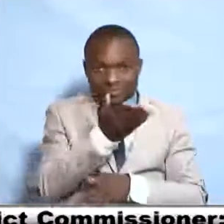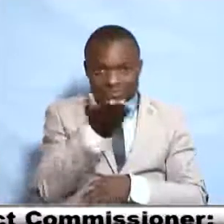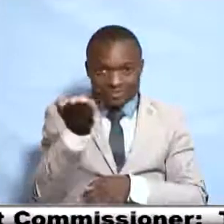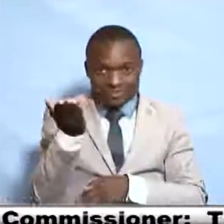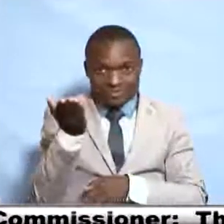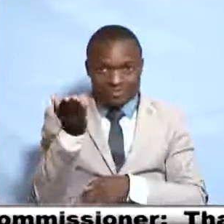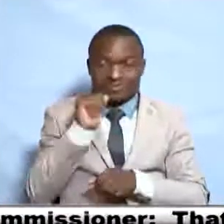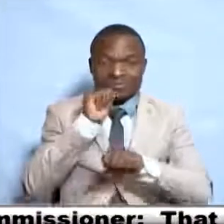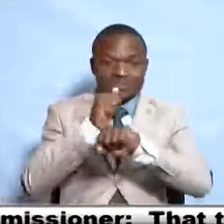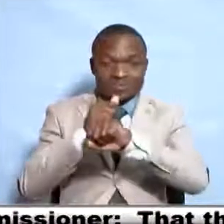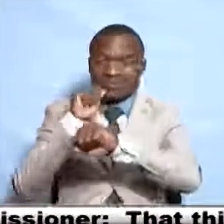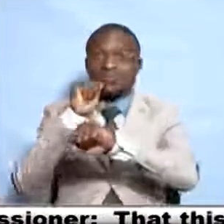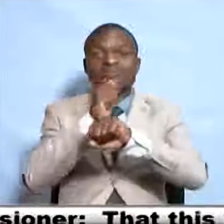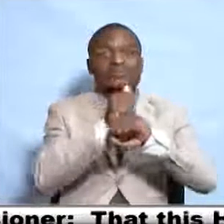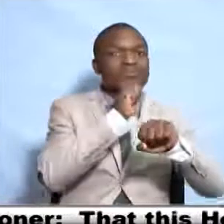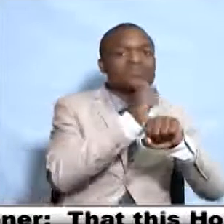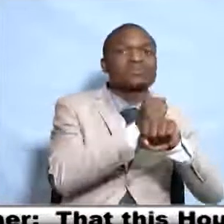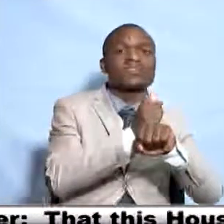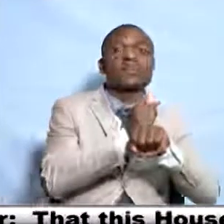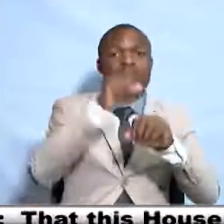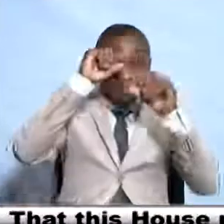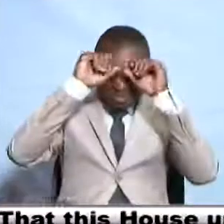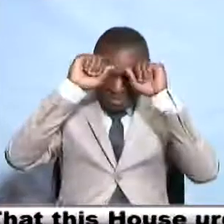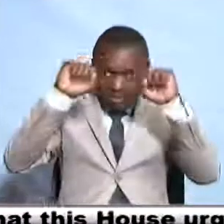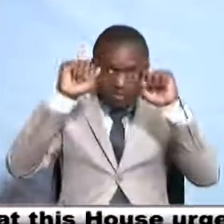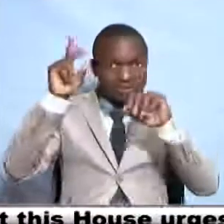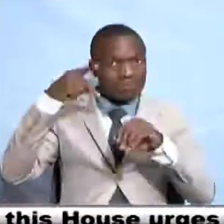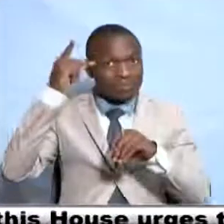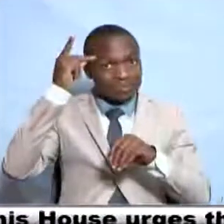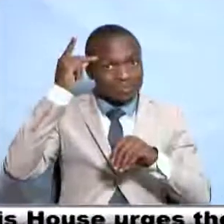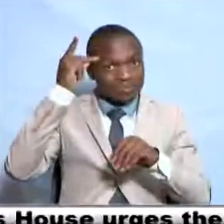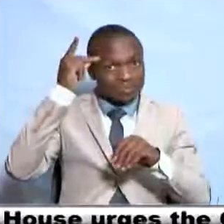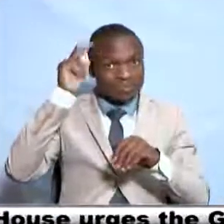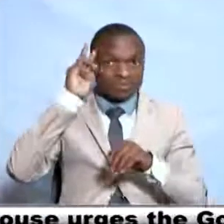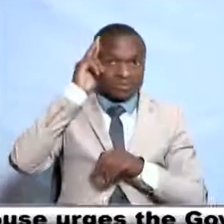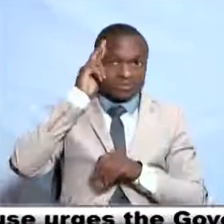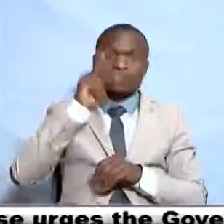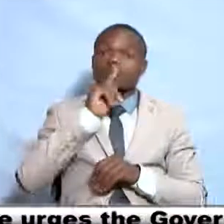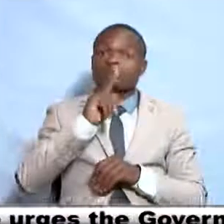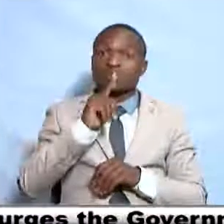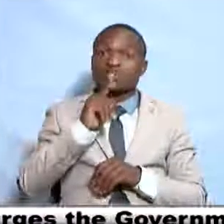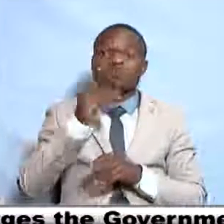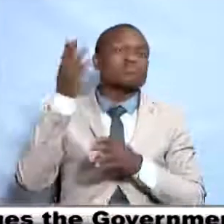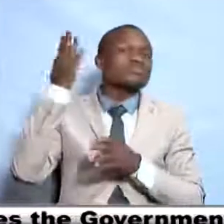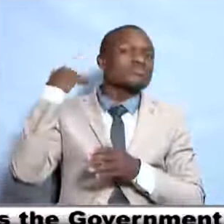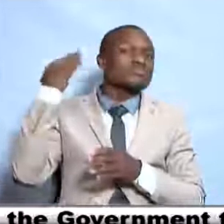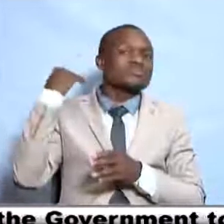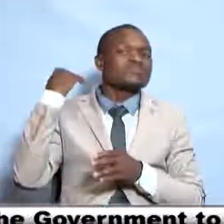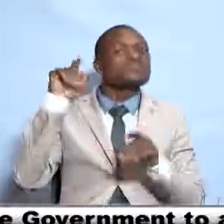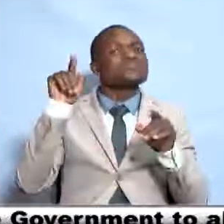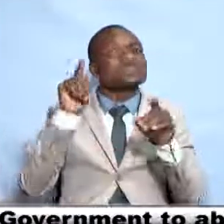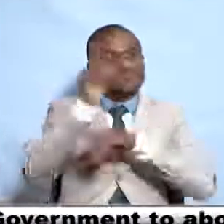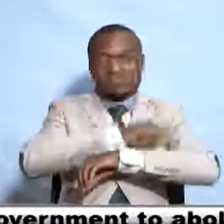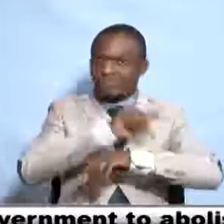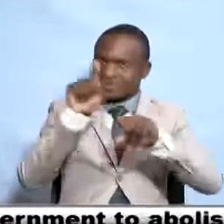are appointees of the president in most cases for political reasons. That's a fact, even in the old days. Those